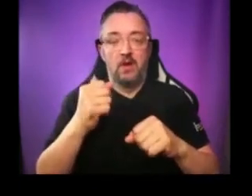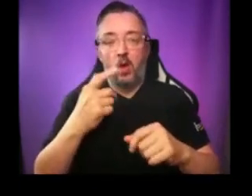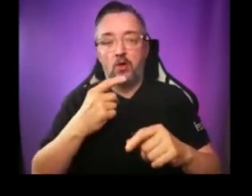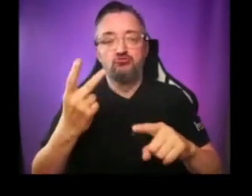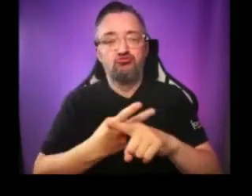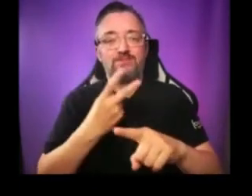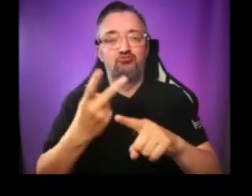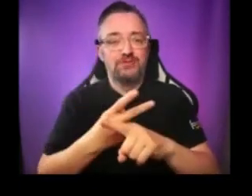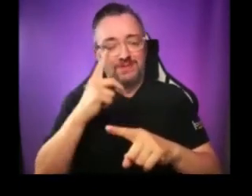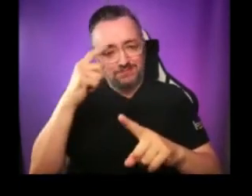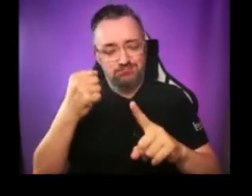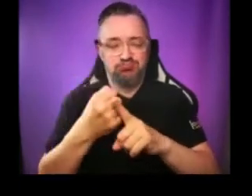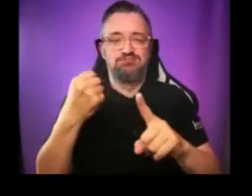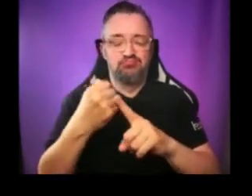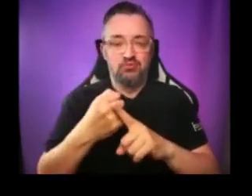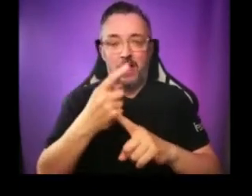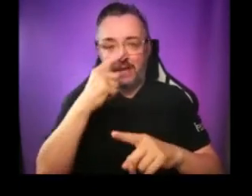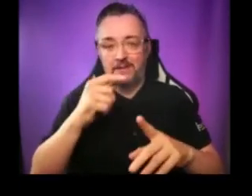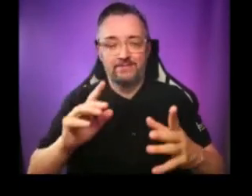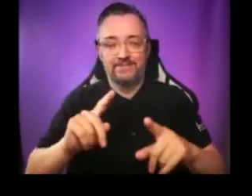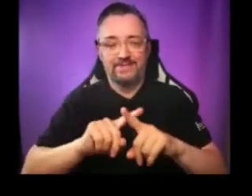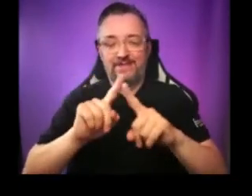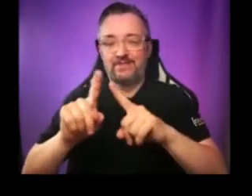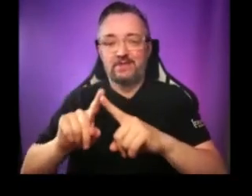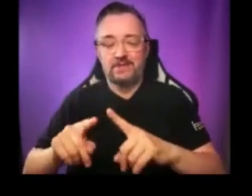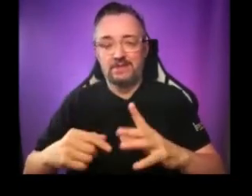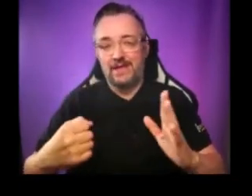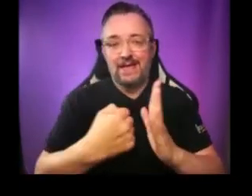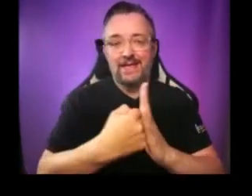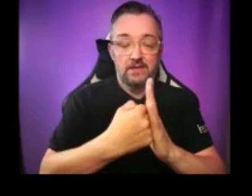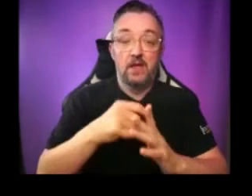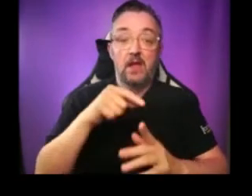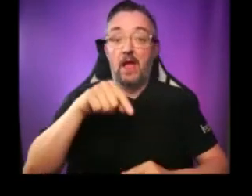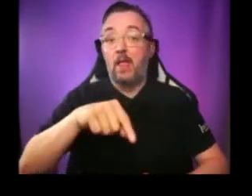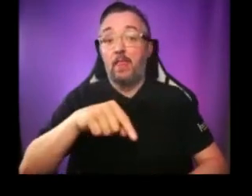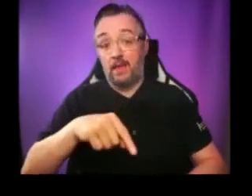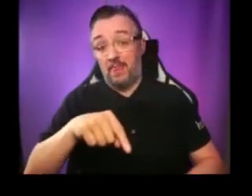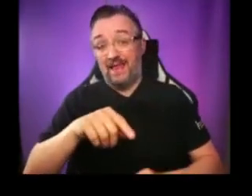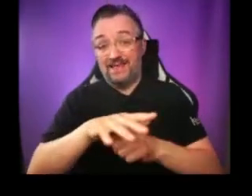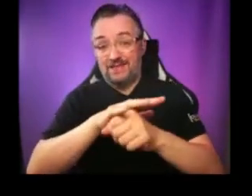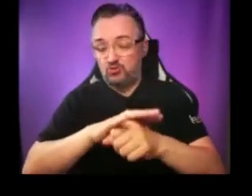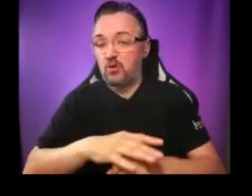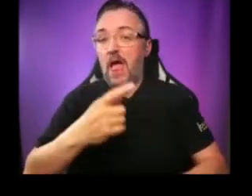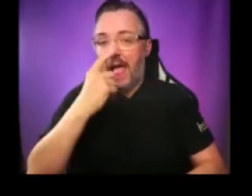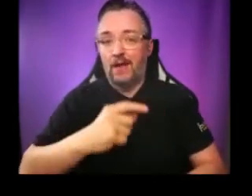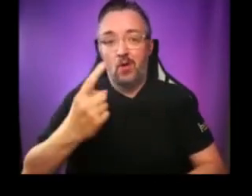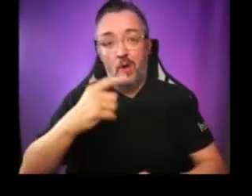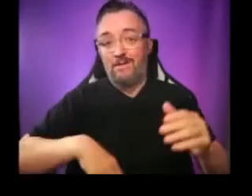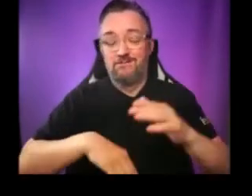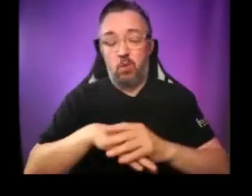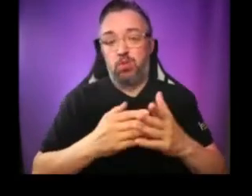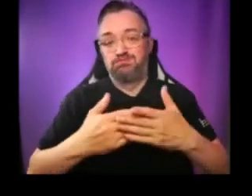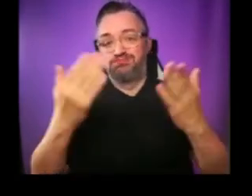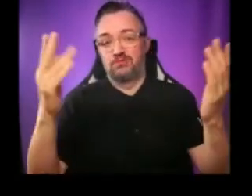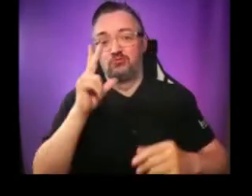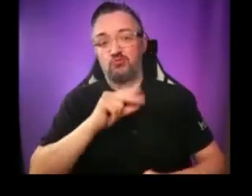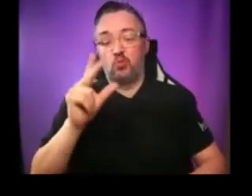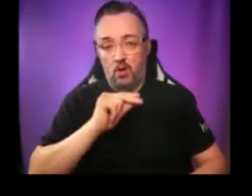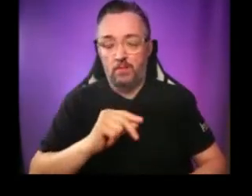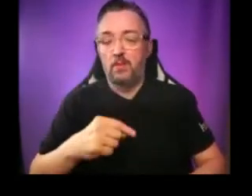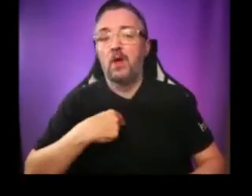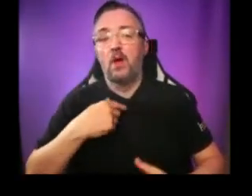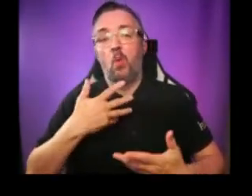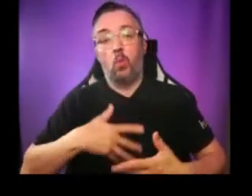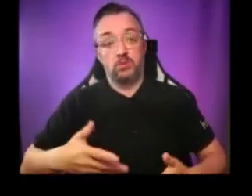injury or subconcussive impacts. Now, this whole area could be a talk in itself. And for the purposes of today, what I hope to get